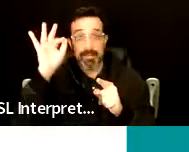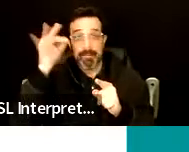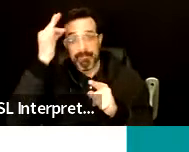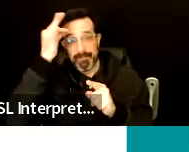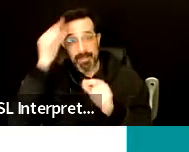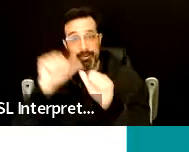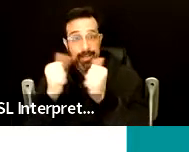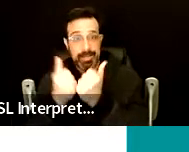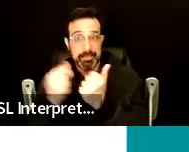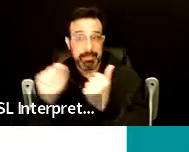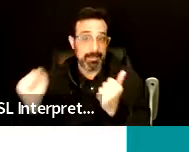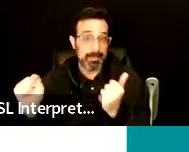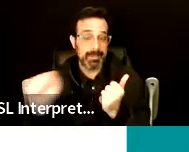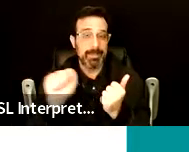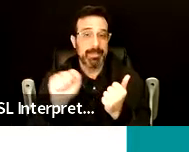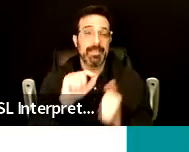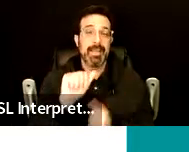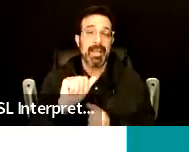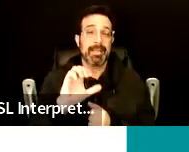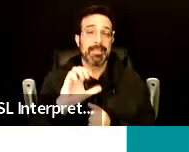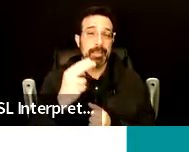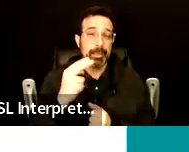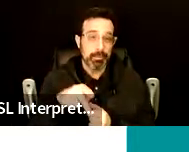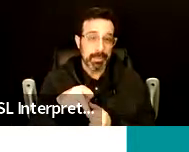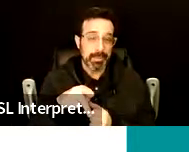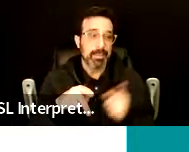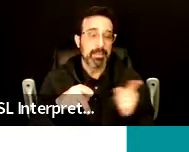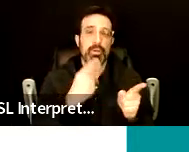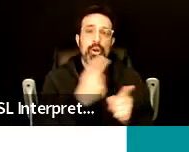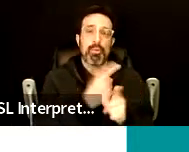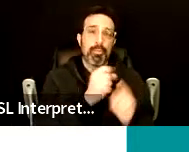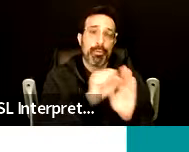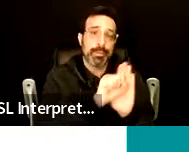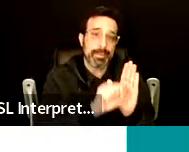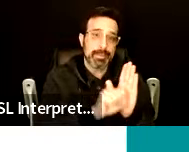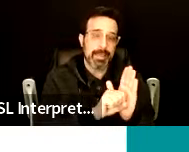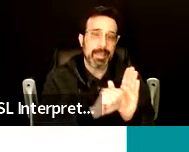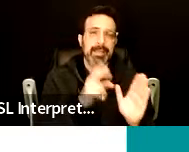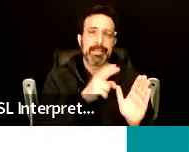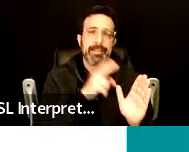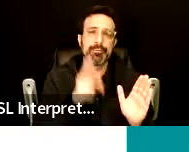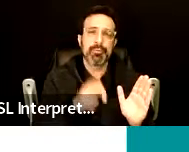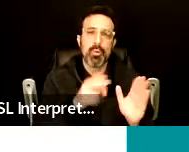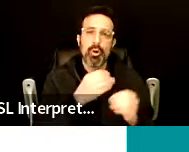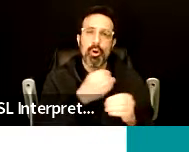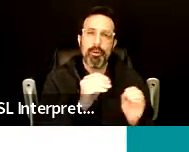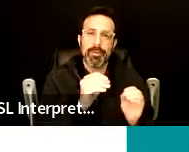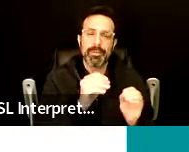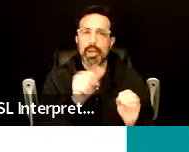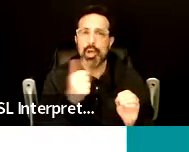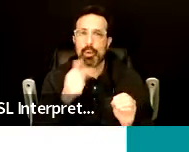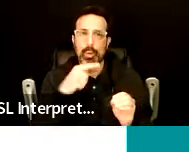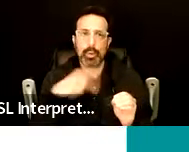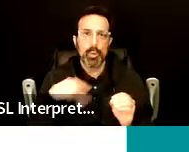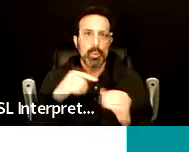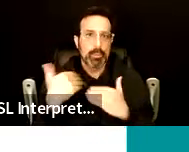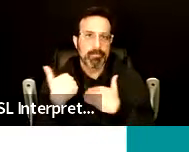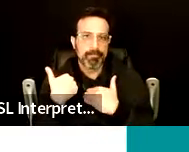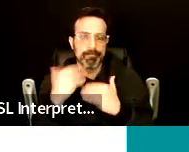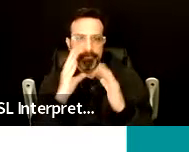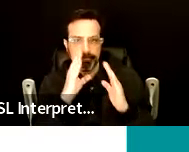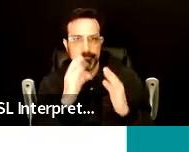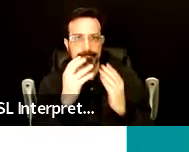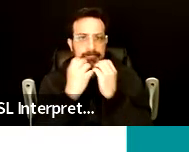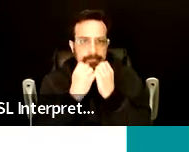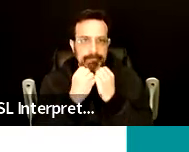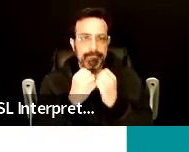or agencies, the ACHP, appropriate state and tribal historic preservation offices, and other signatories.